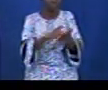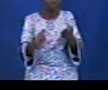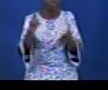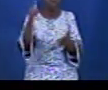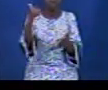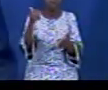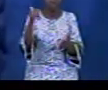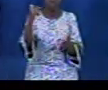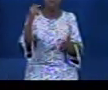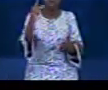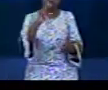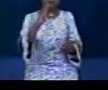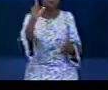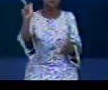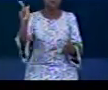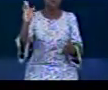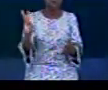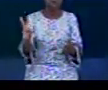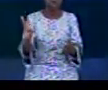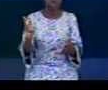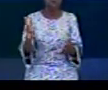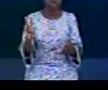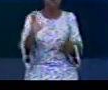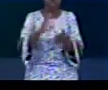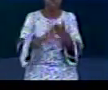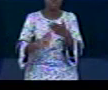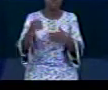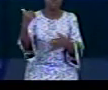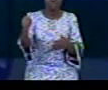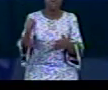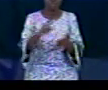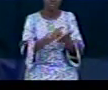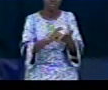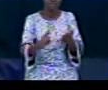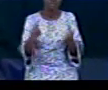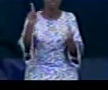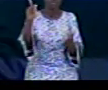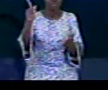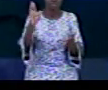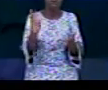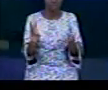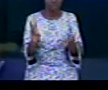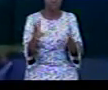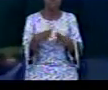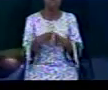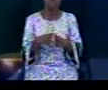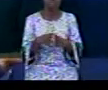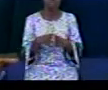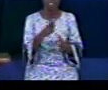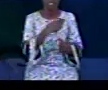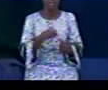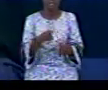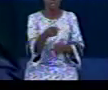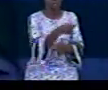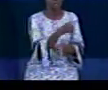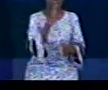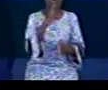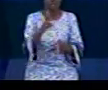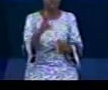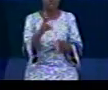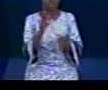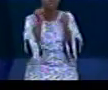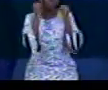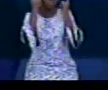26. Mark 10, verse 26. And they were astonished out